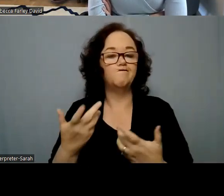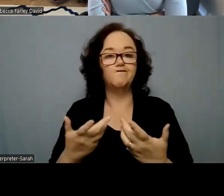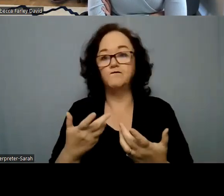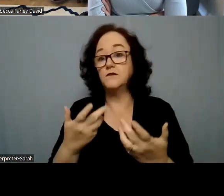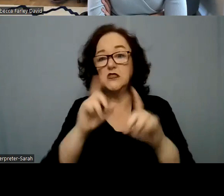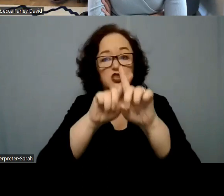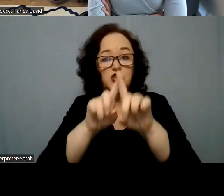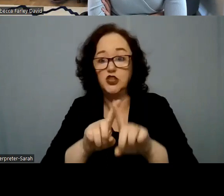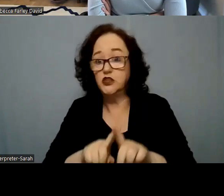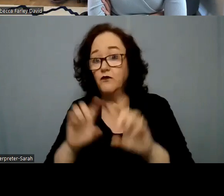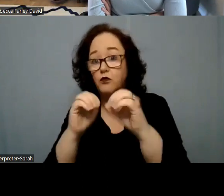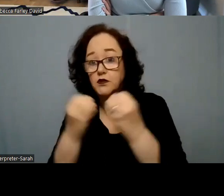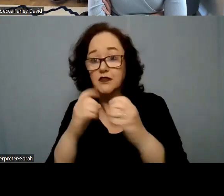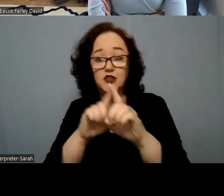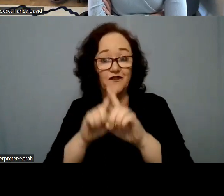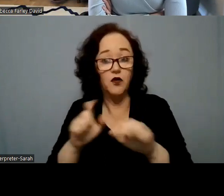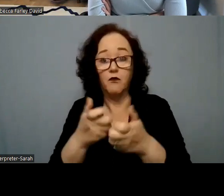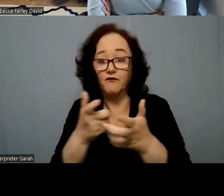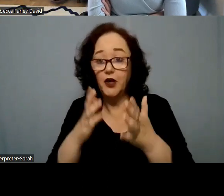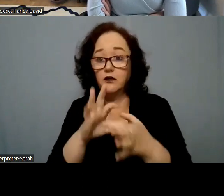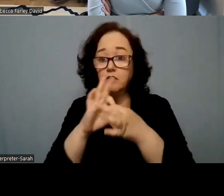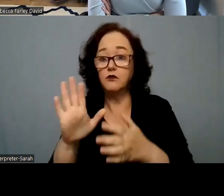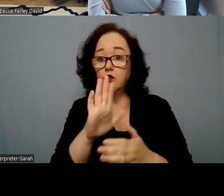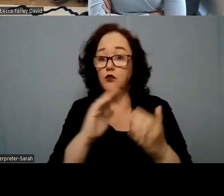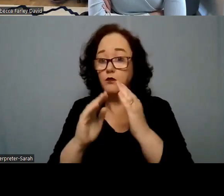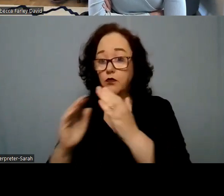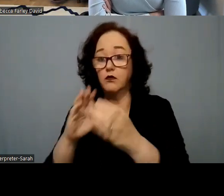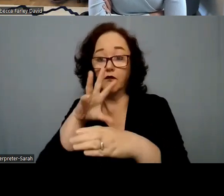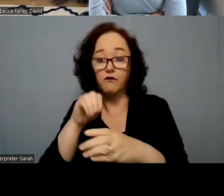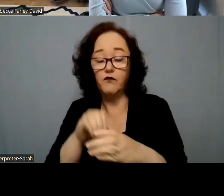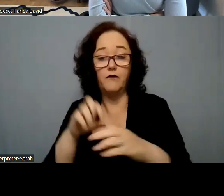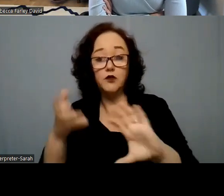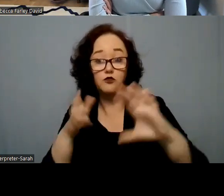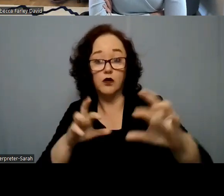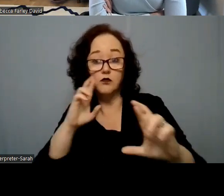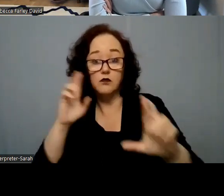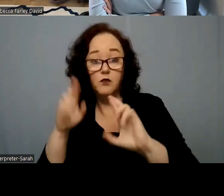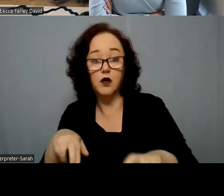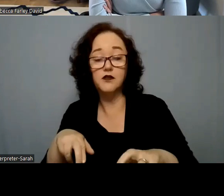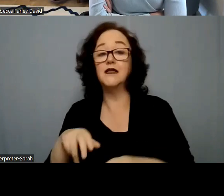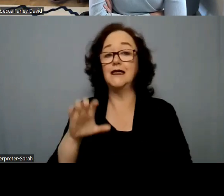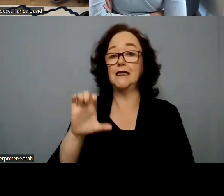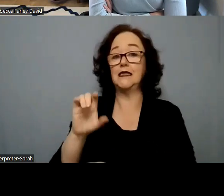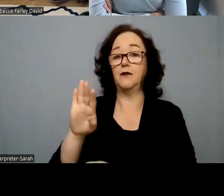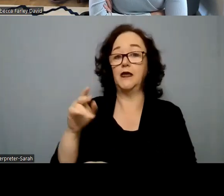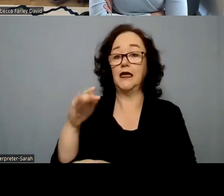entities or providers in your community that are involved in crisis response, and CCBHCs are required